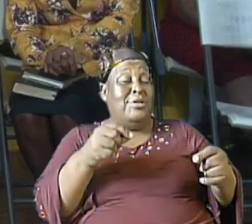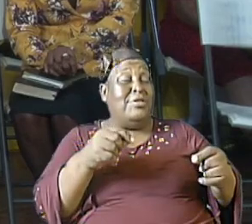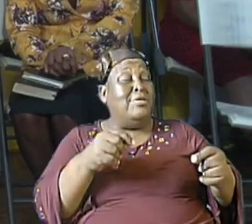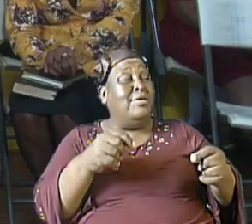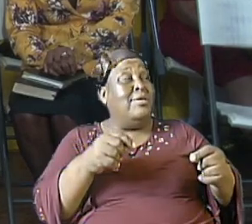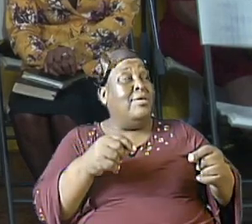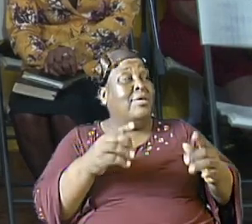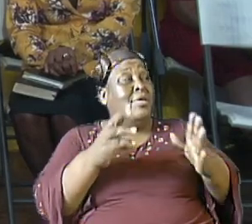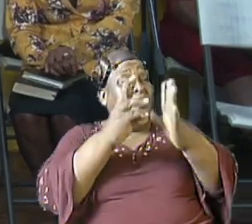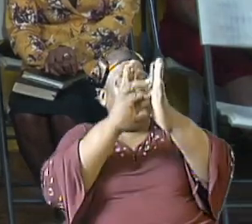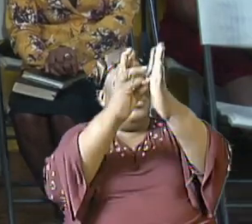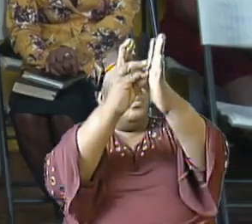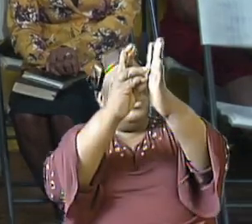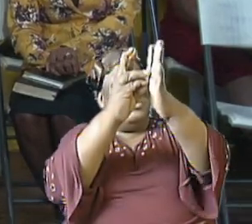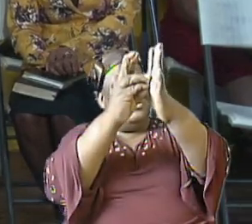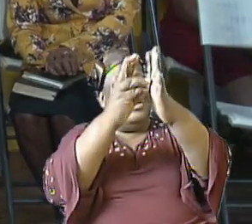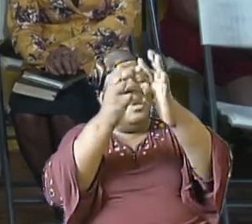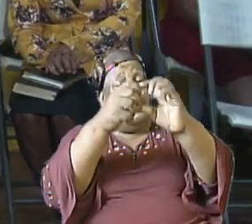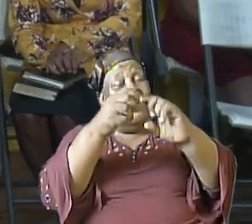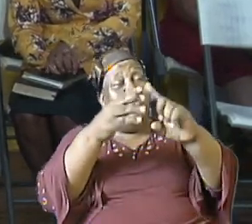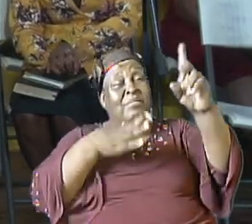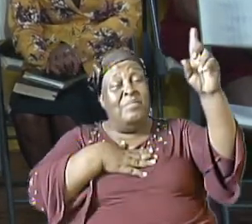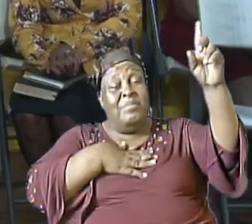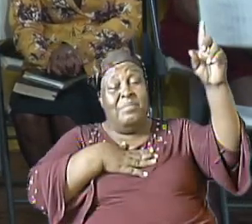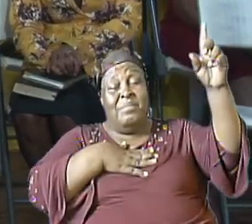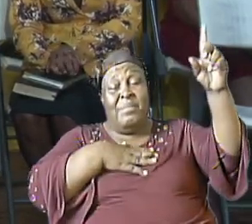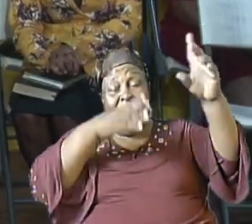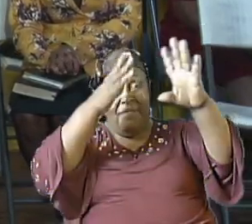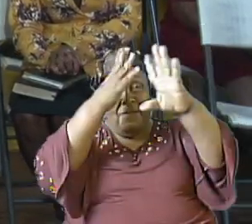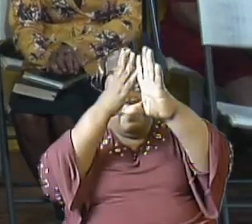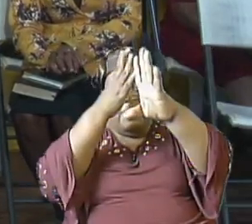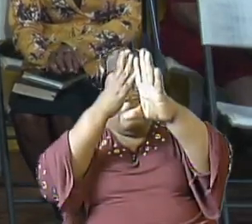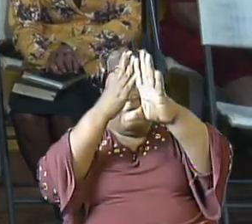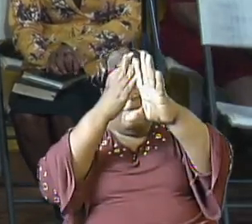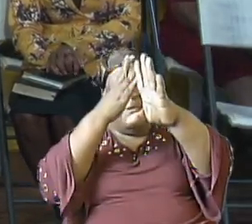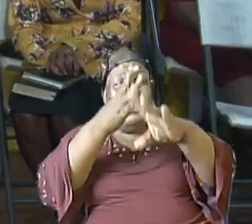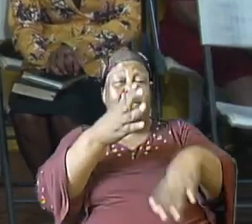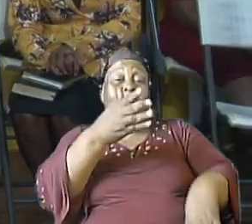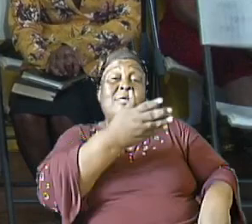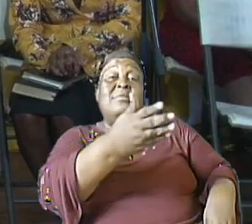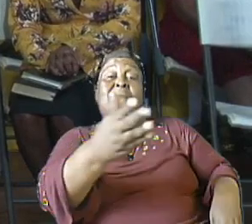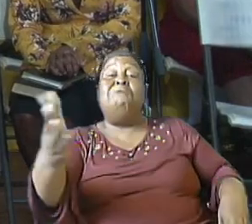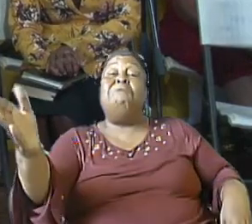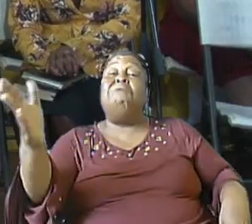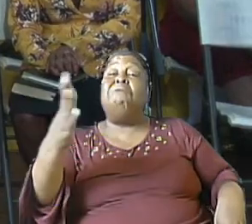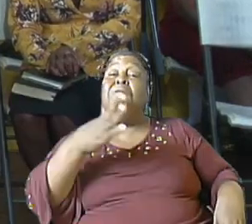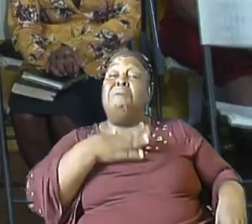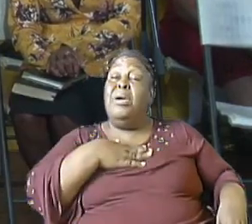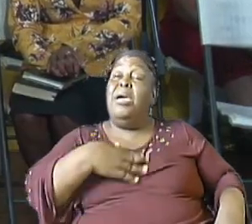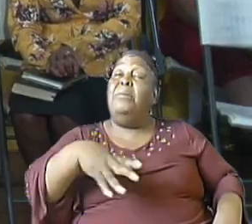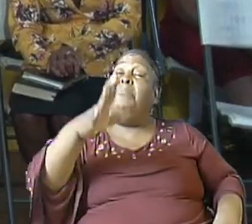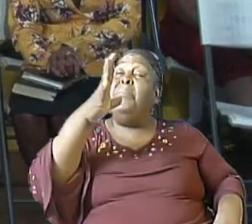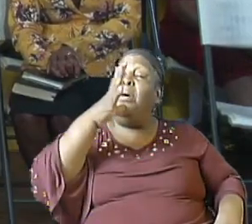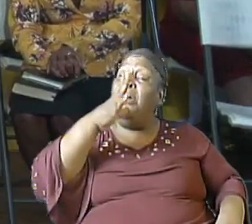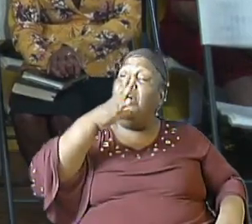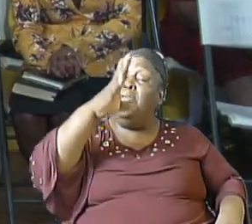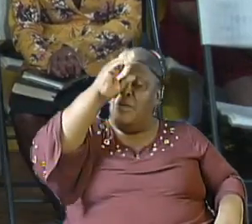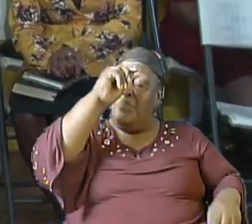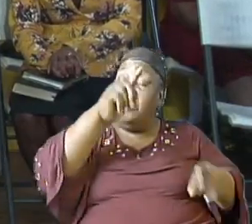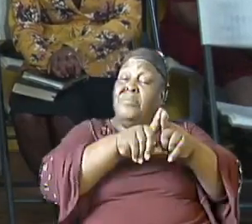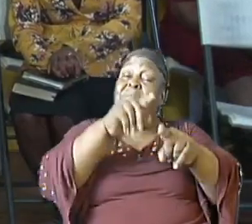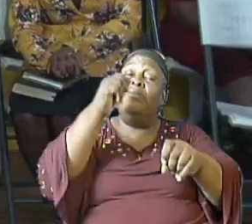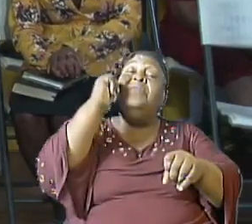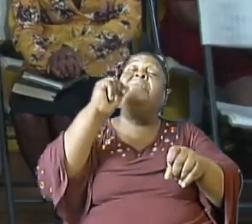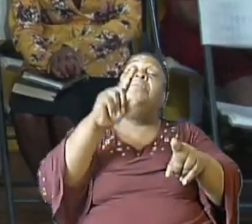doeth the will of my Father. These are my mother and father and brother